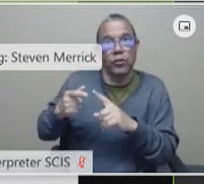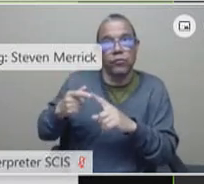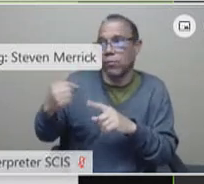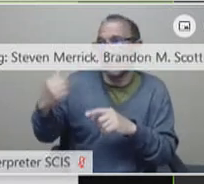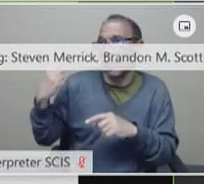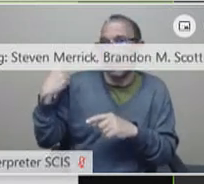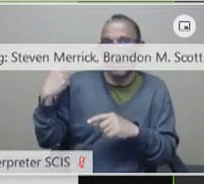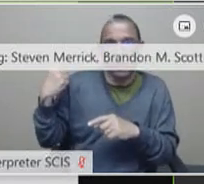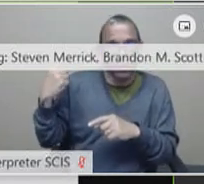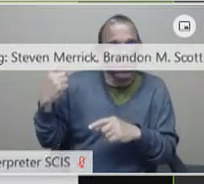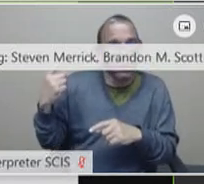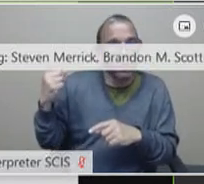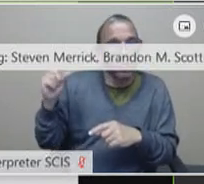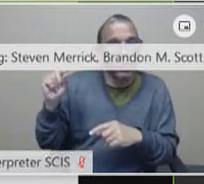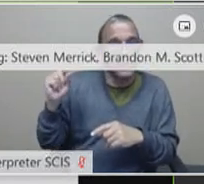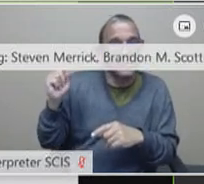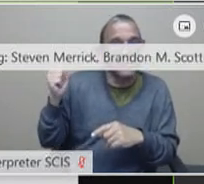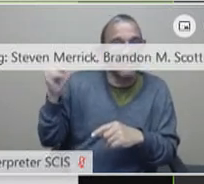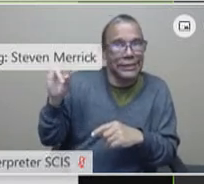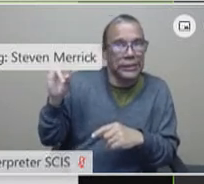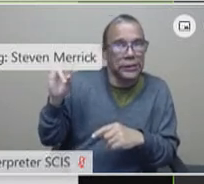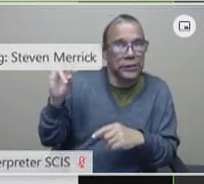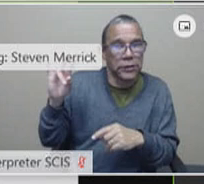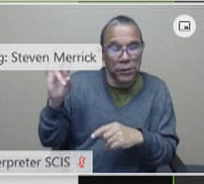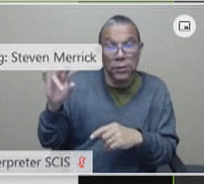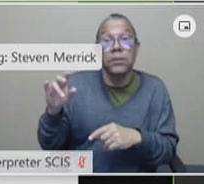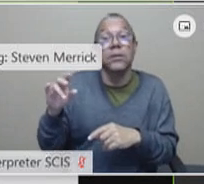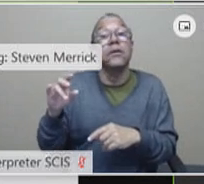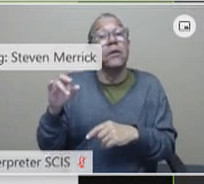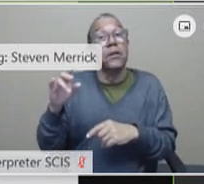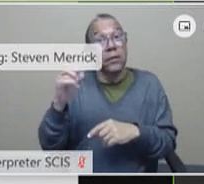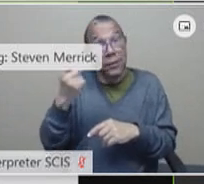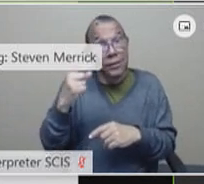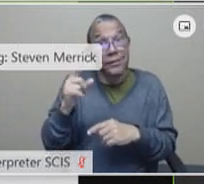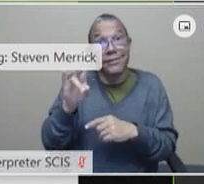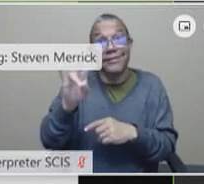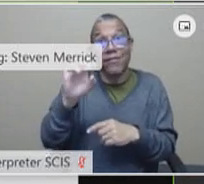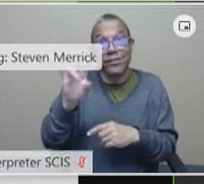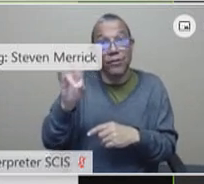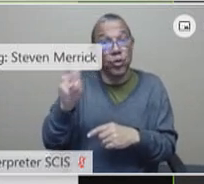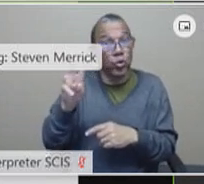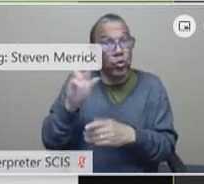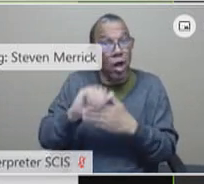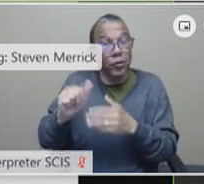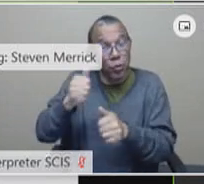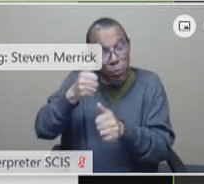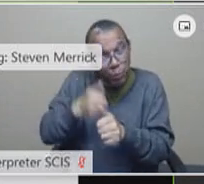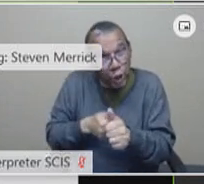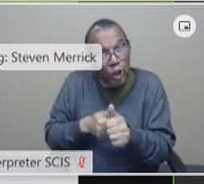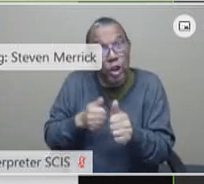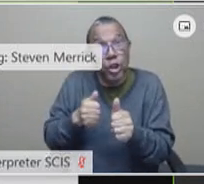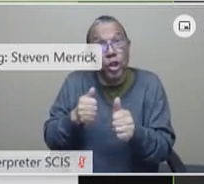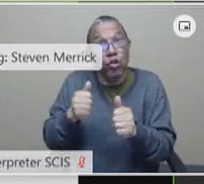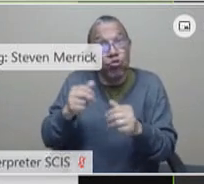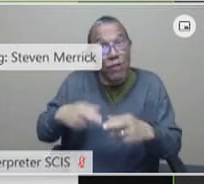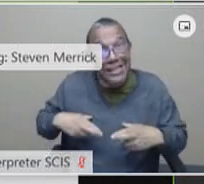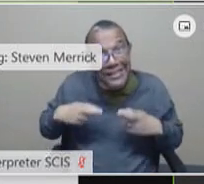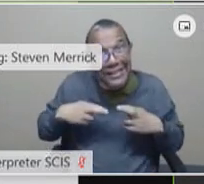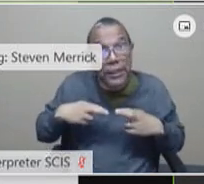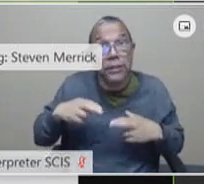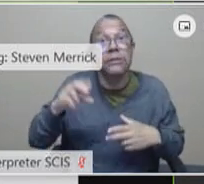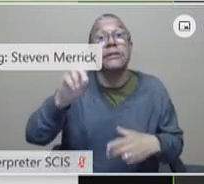year 2017, when Baltimore spent $772 per resident, Detroit spent $450, and New York